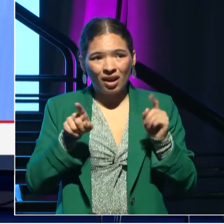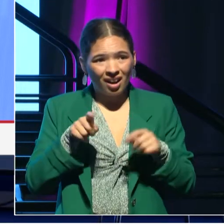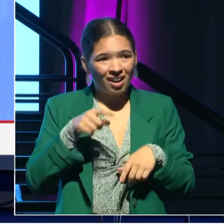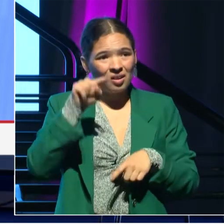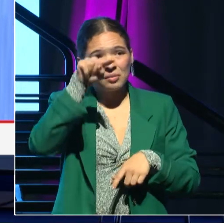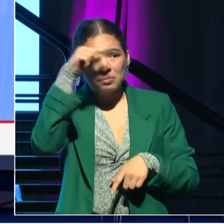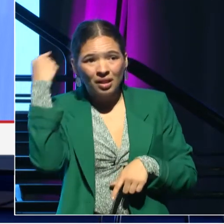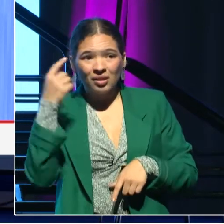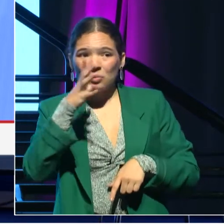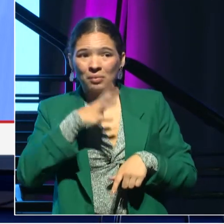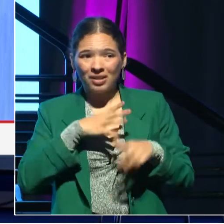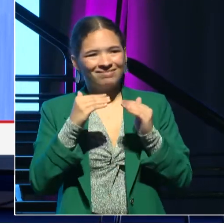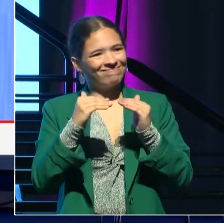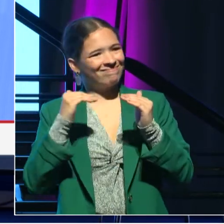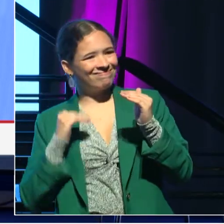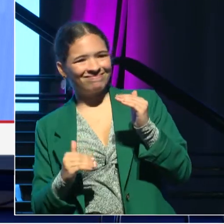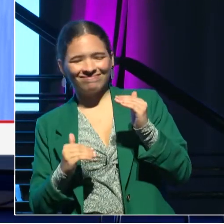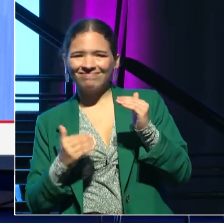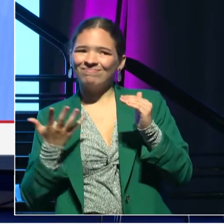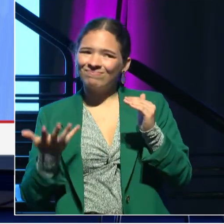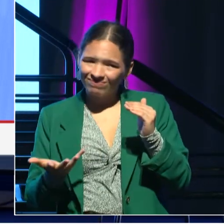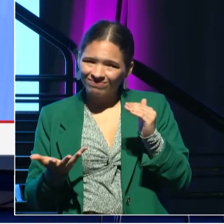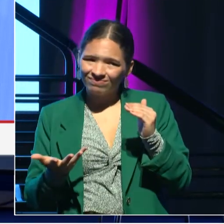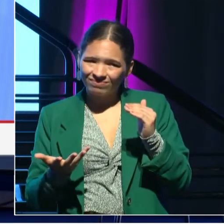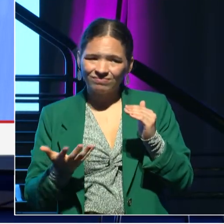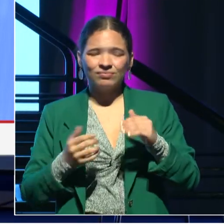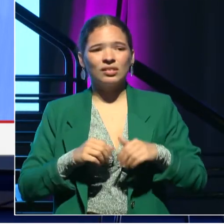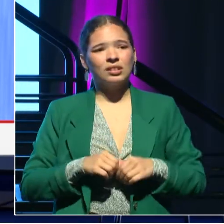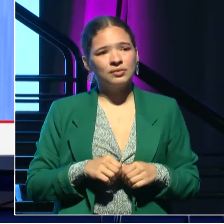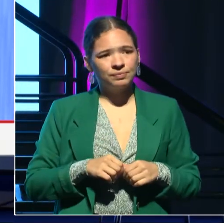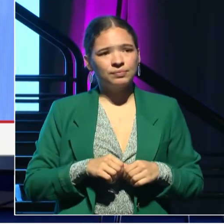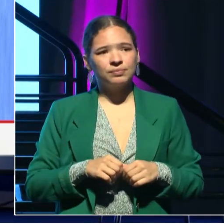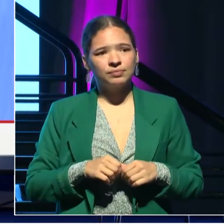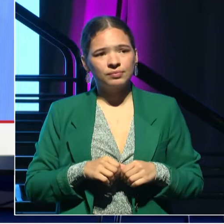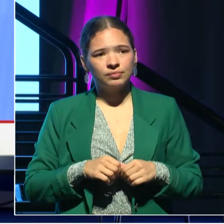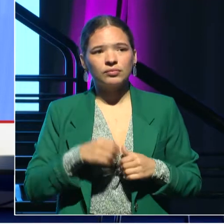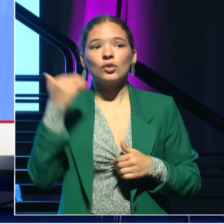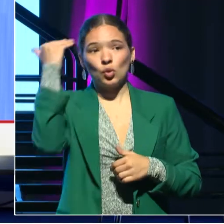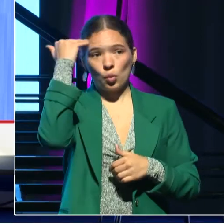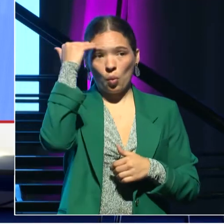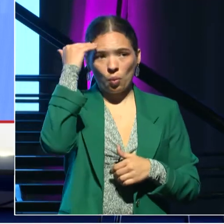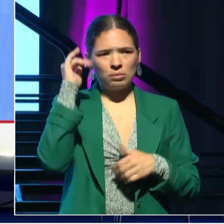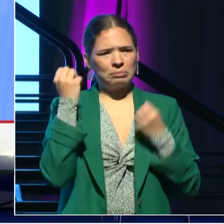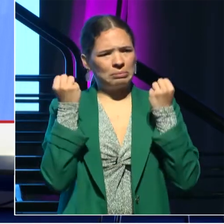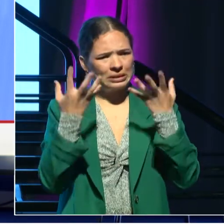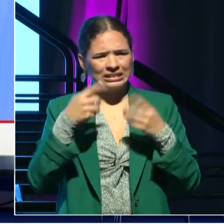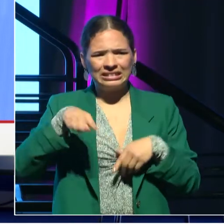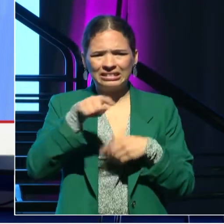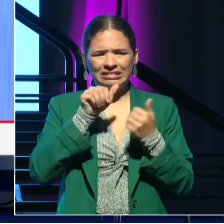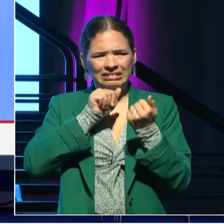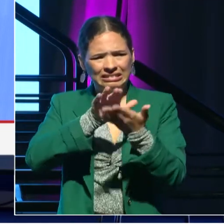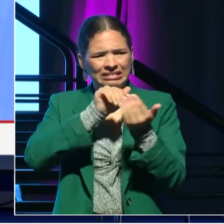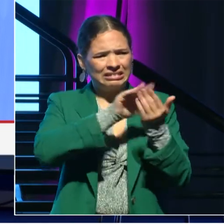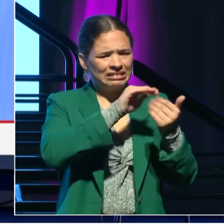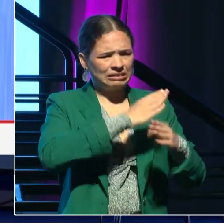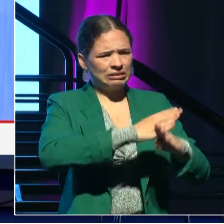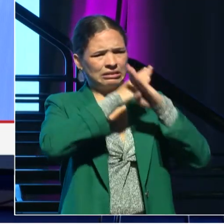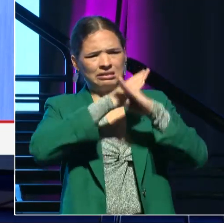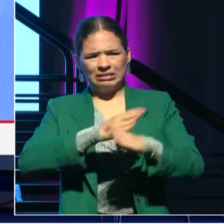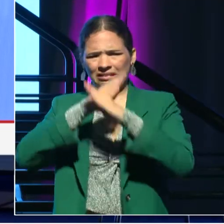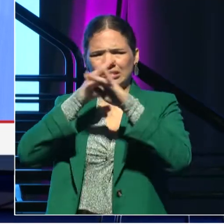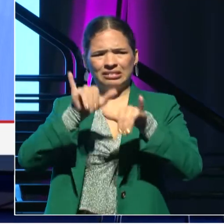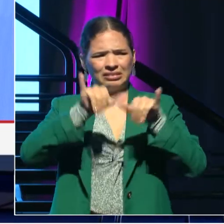our sisters across the nation. So we know the forces against us include a system of racism that